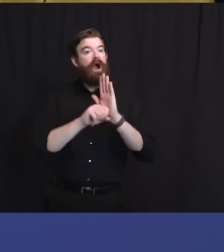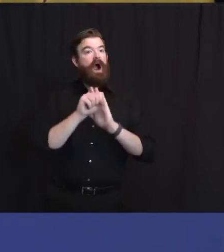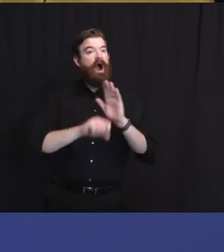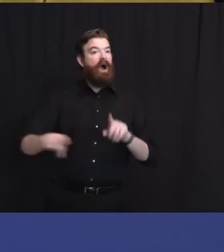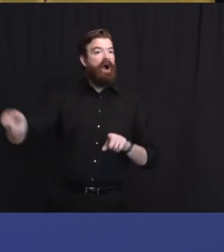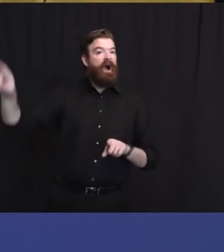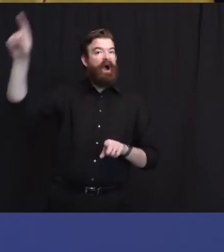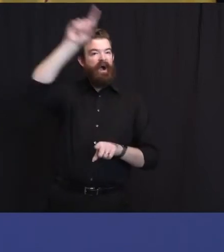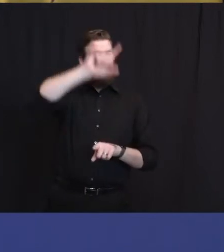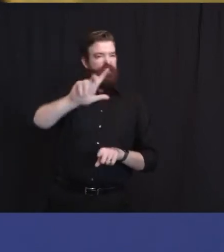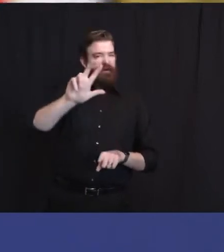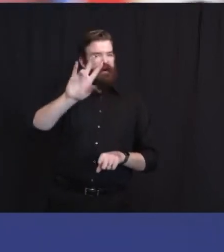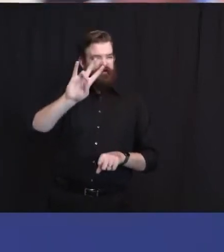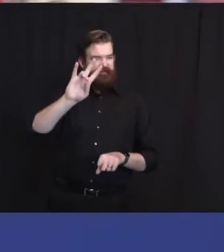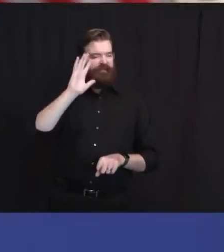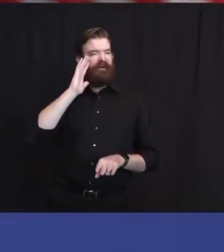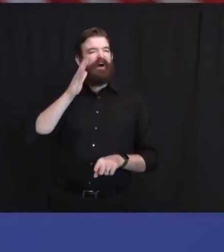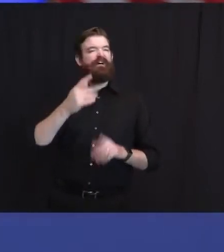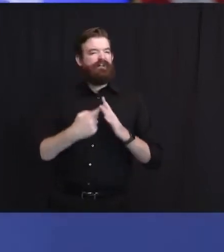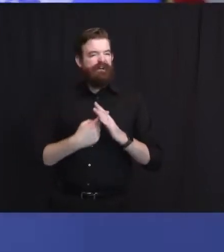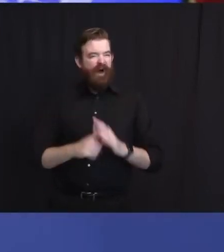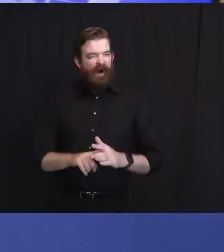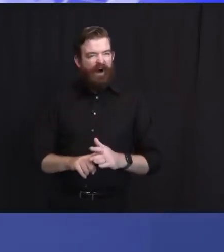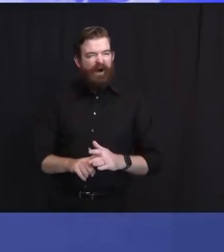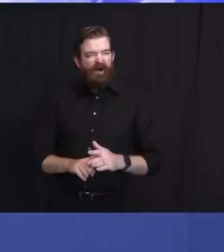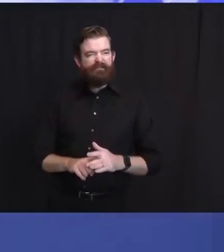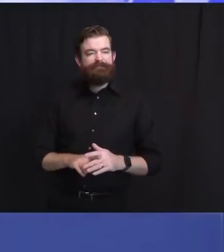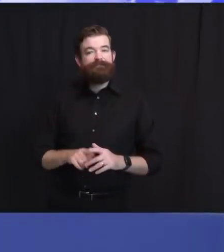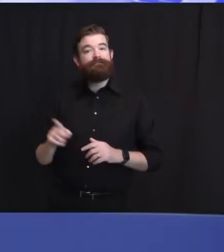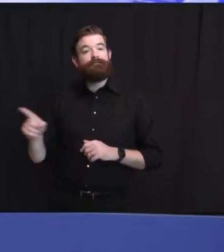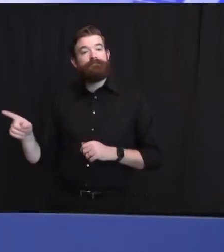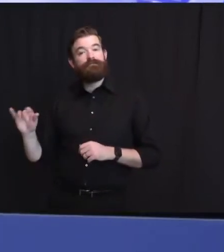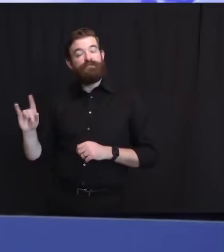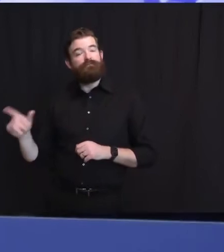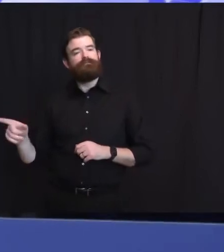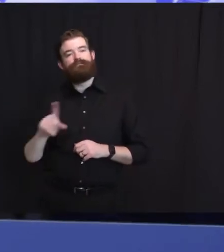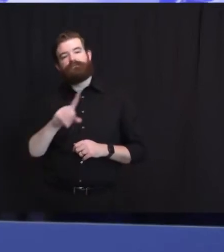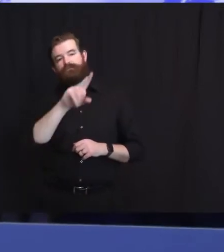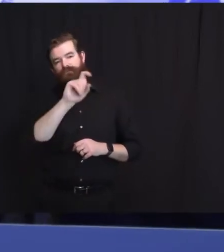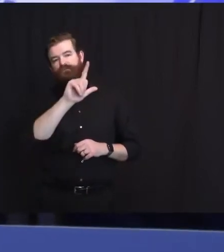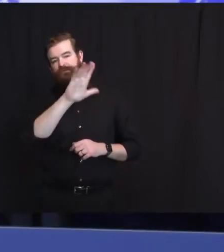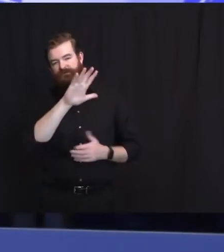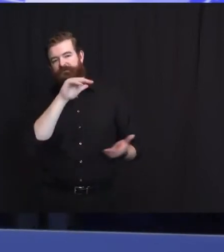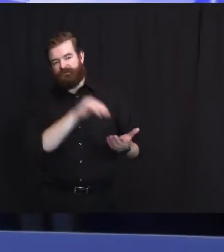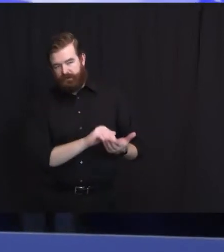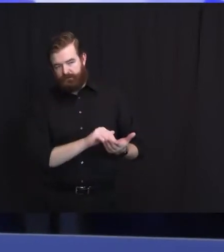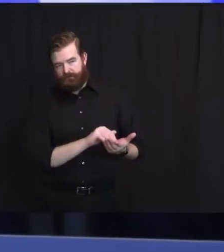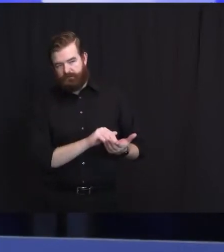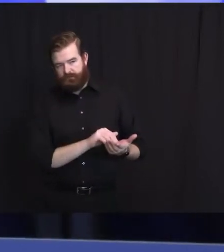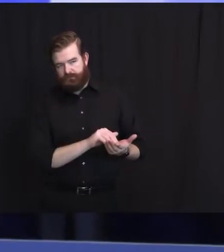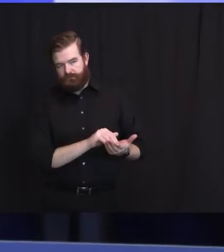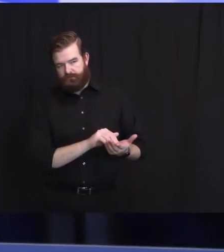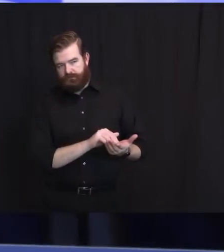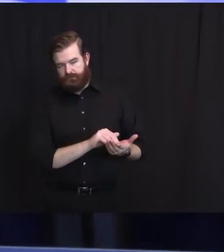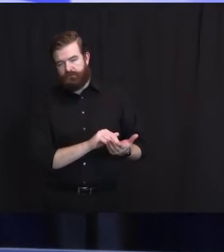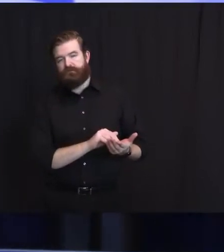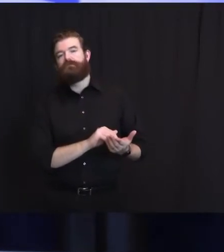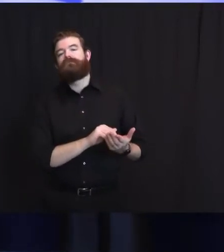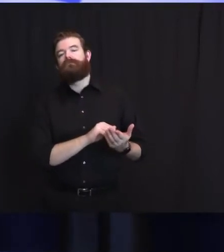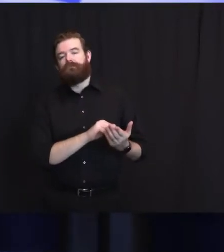on that? Yeah, the total is about 125,000 individuals. We'll start with long-term care, then assisted living,